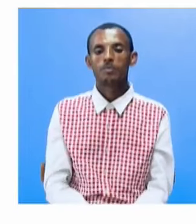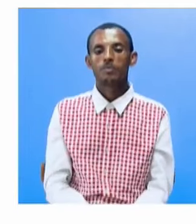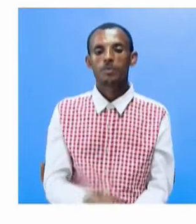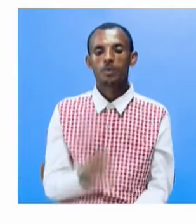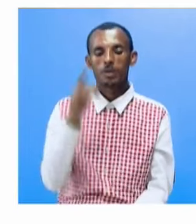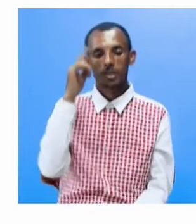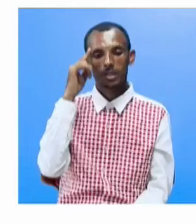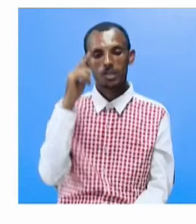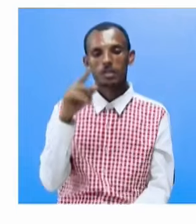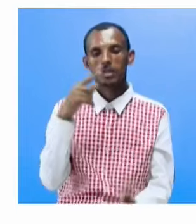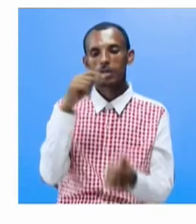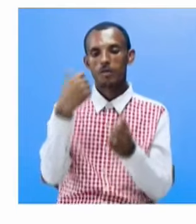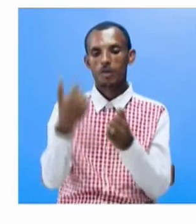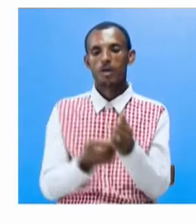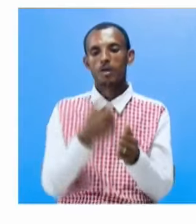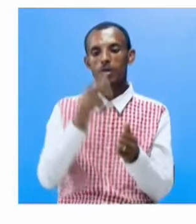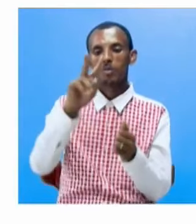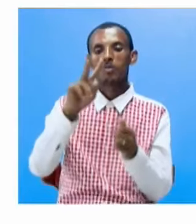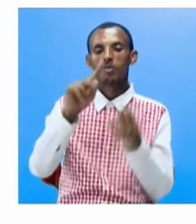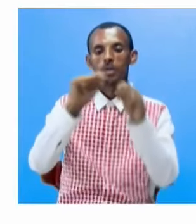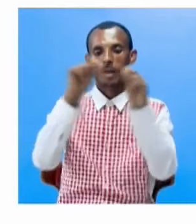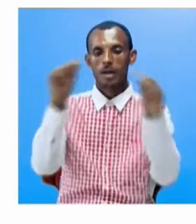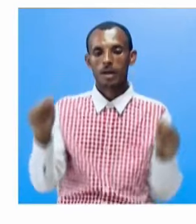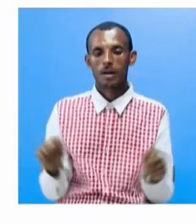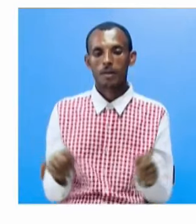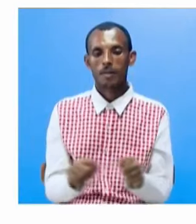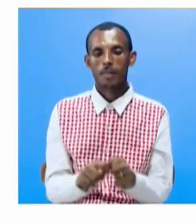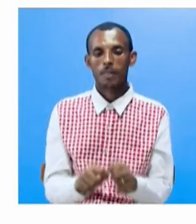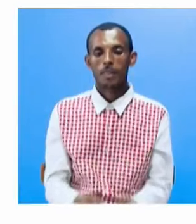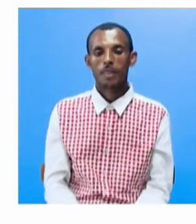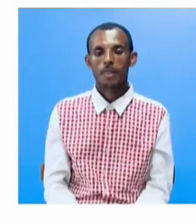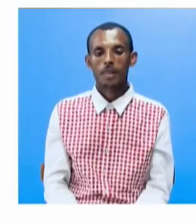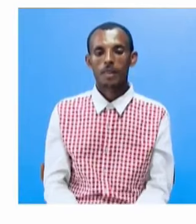Considering the following two triangles, answer the following question.